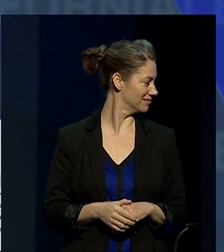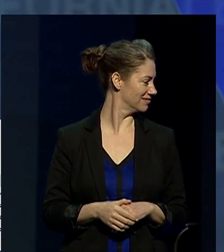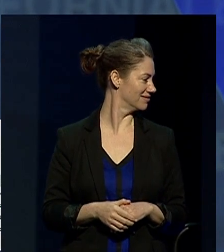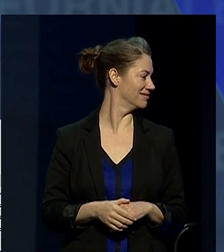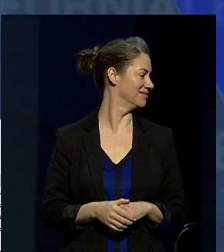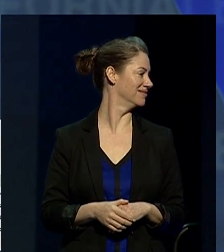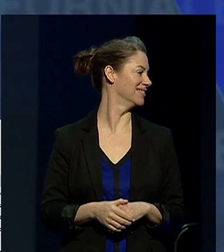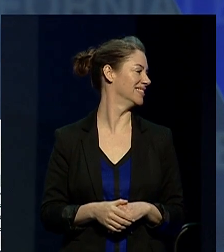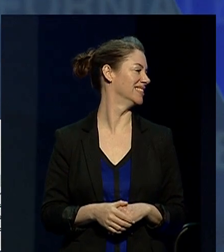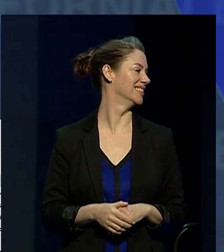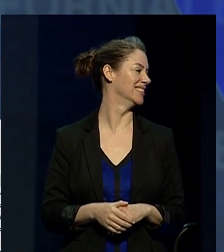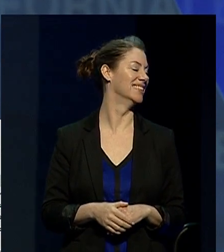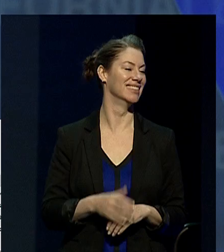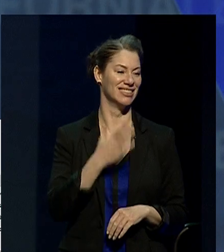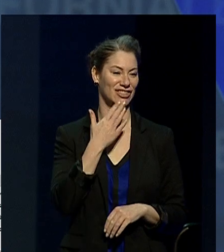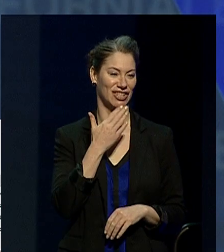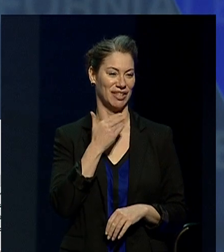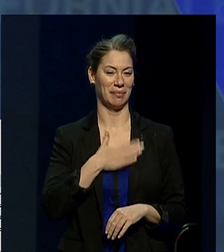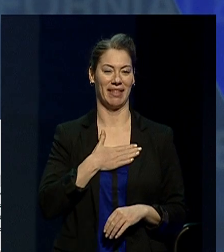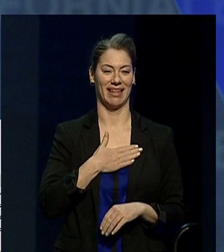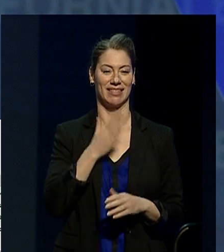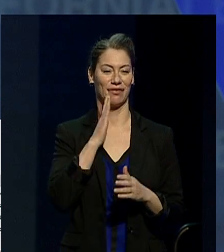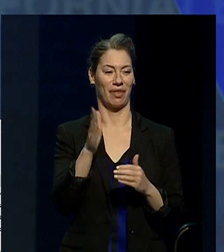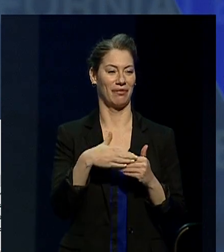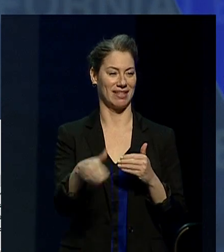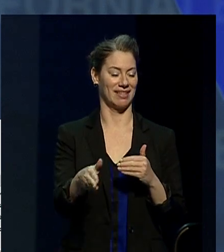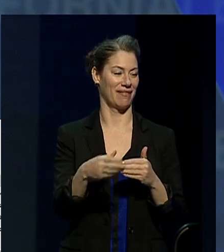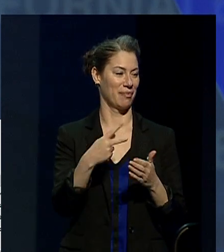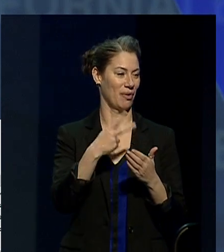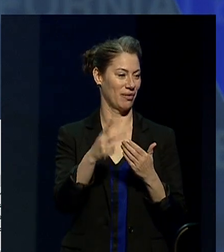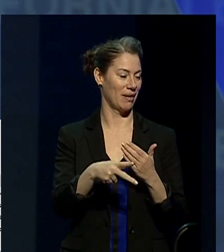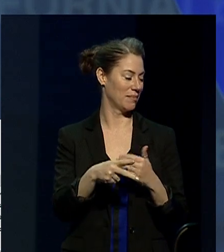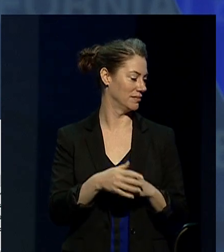Hear the rest of the program, please.